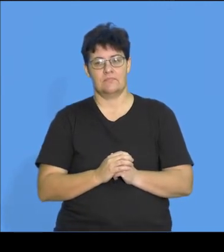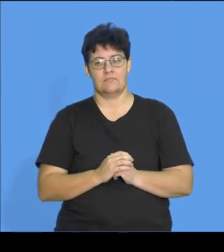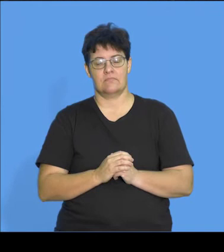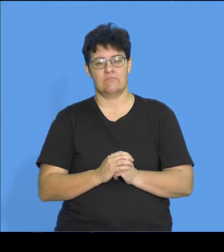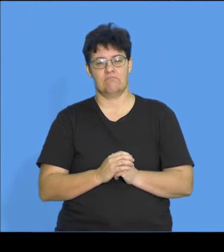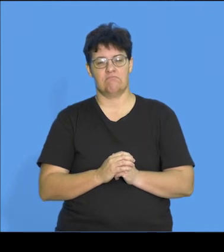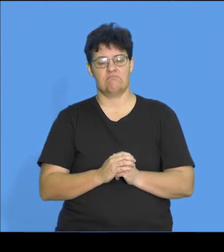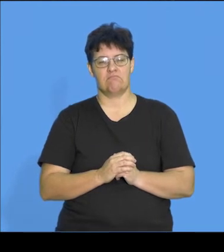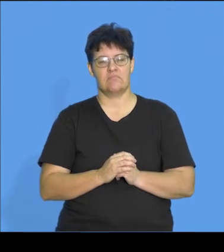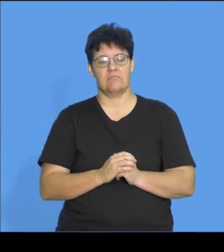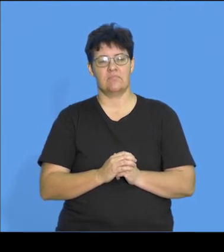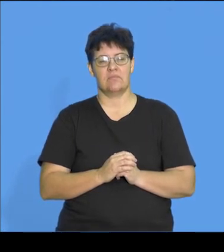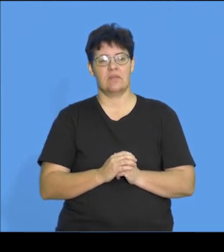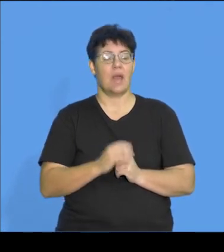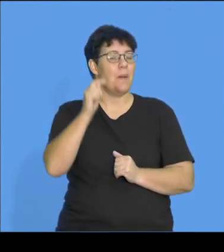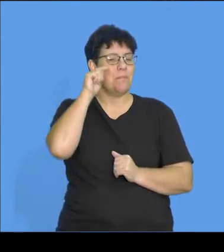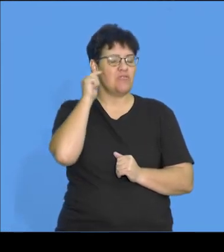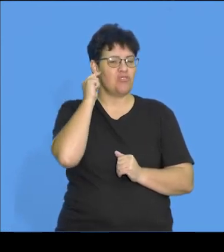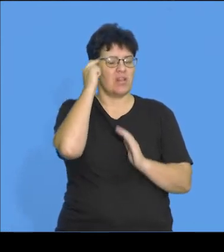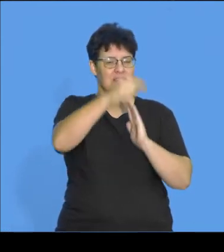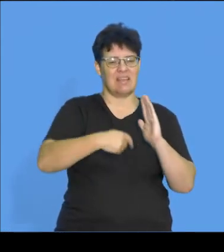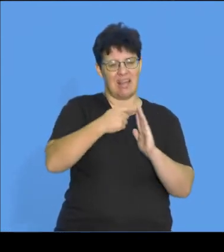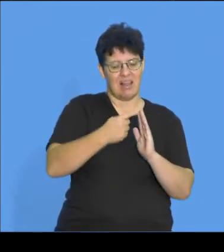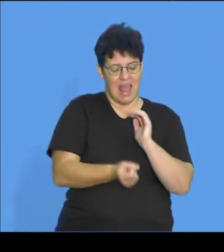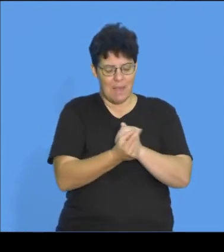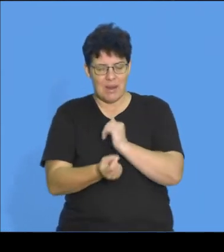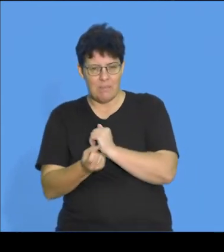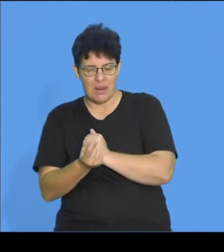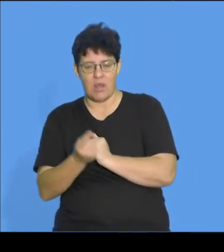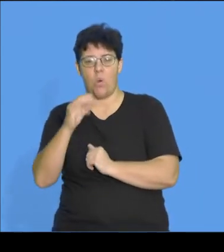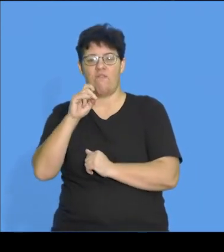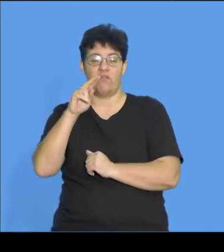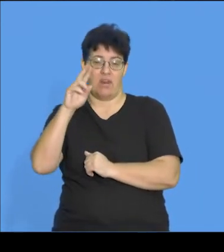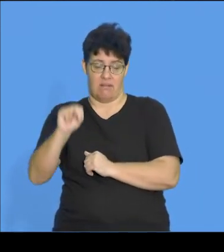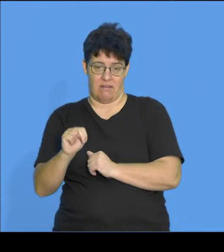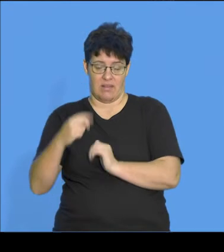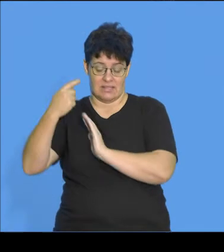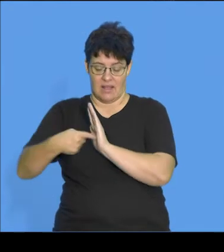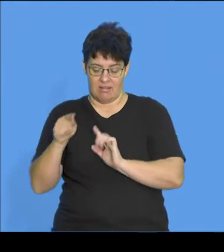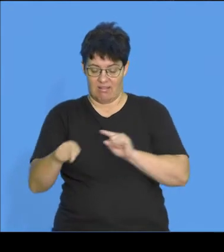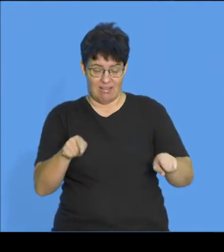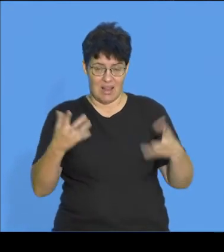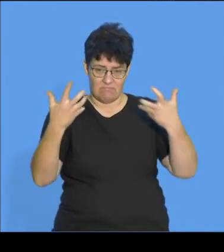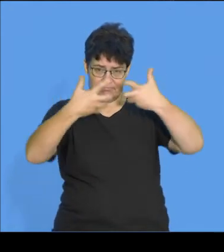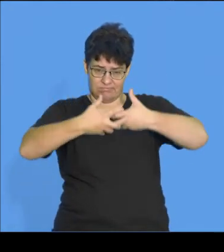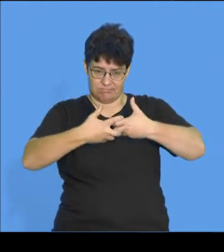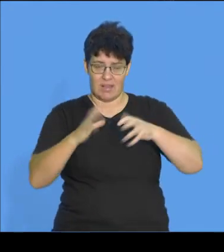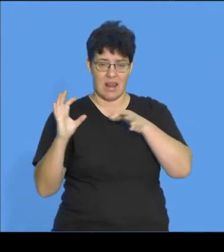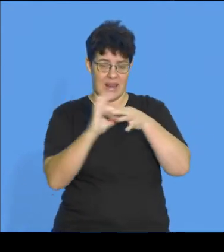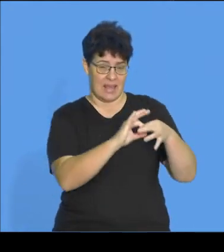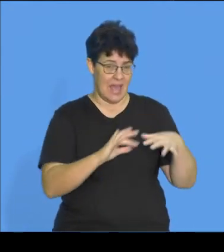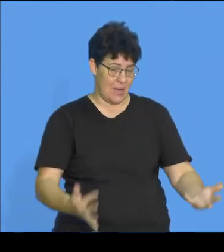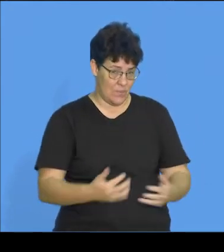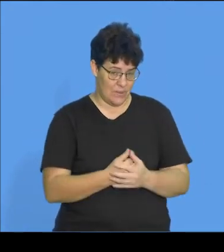Let's try and link the menstrual cycle and the events in the ovarian cycle. So in this image, I've